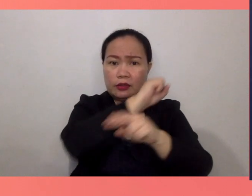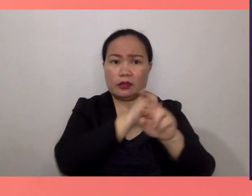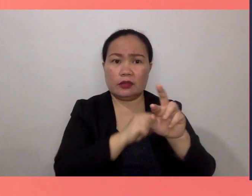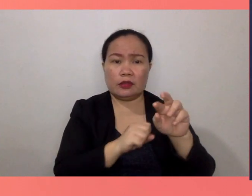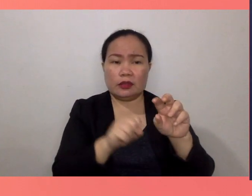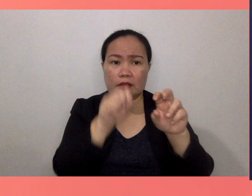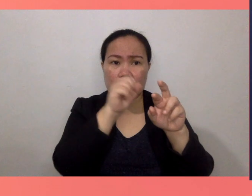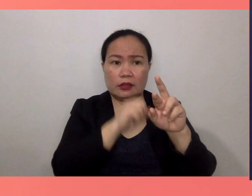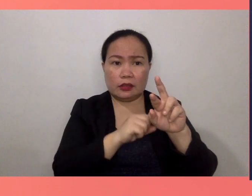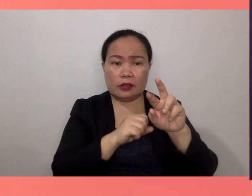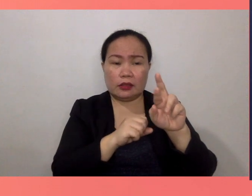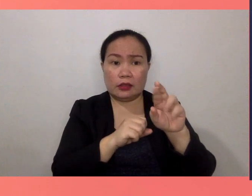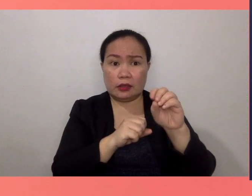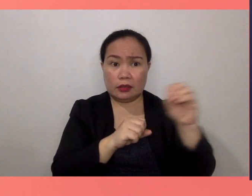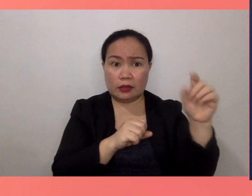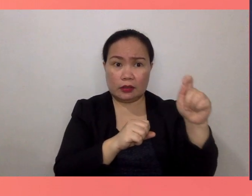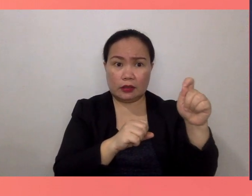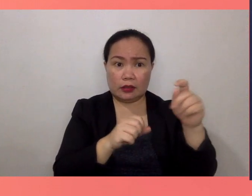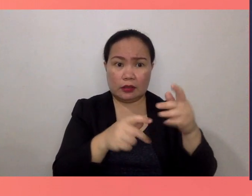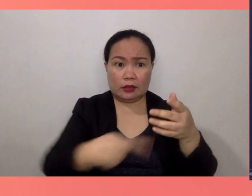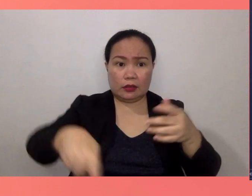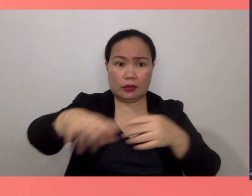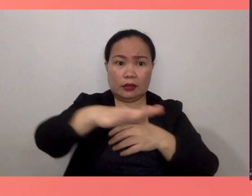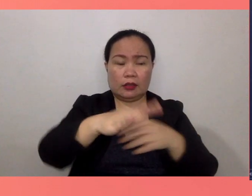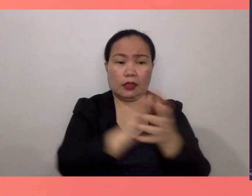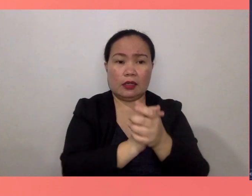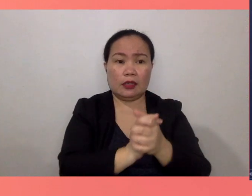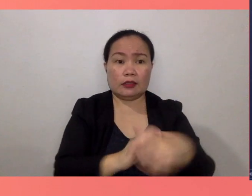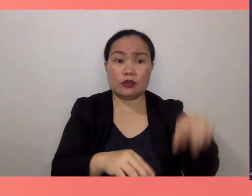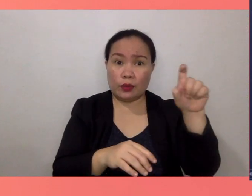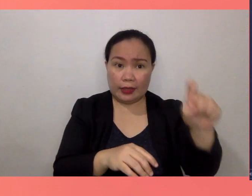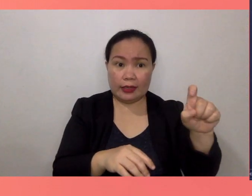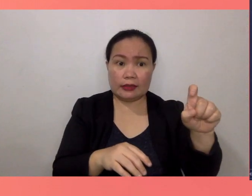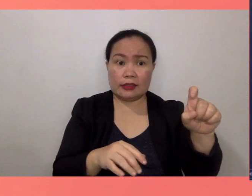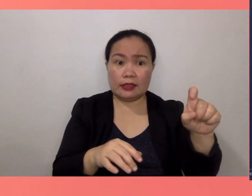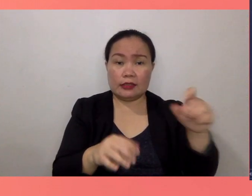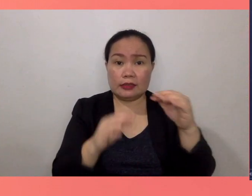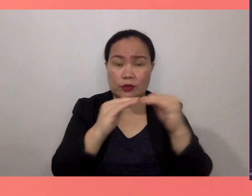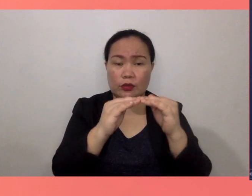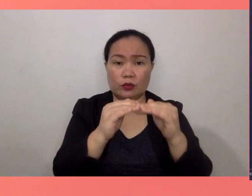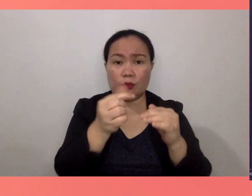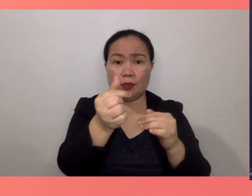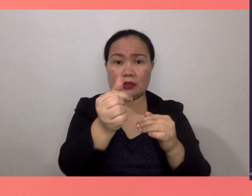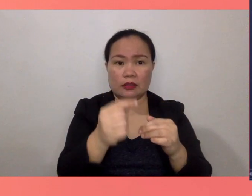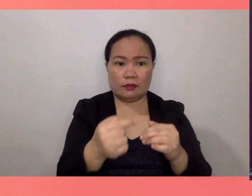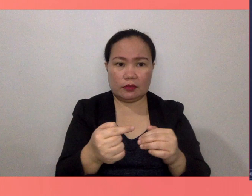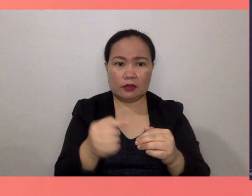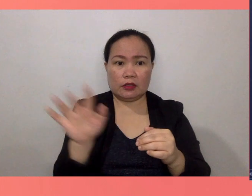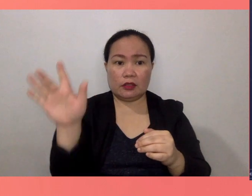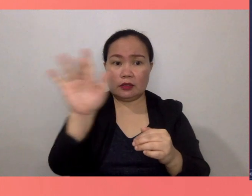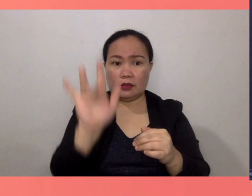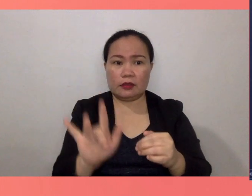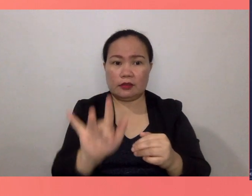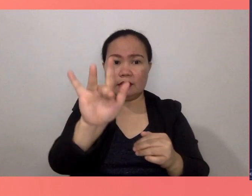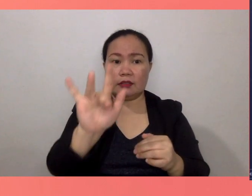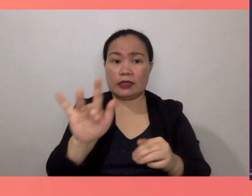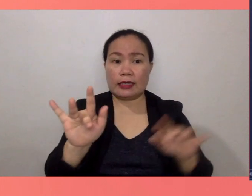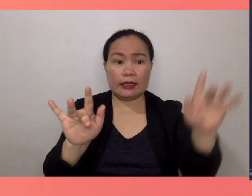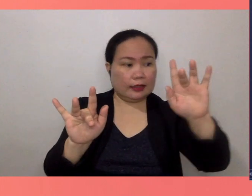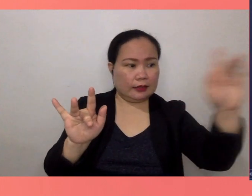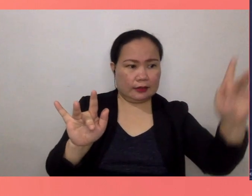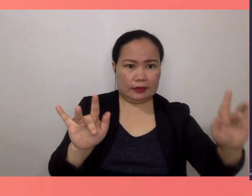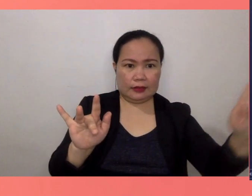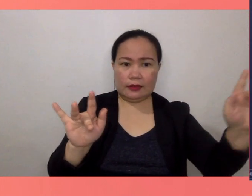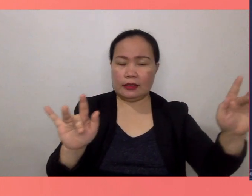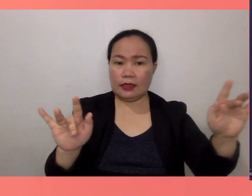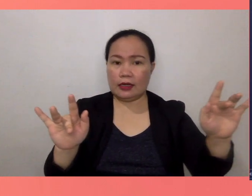the square root property, so, x is equal to positive or negative square root of 25. And the answer is, x